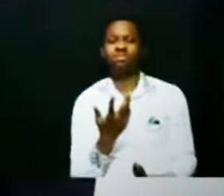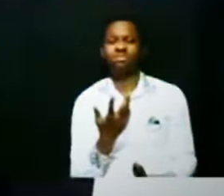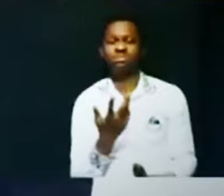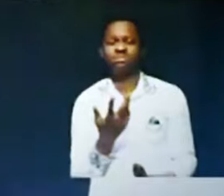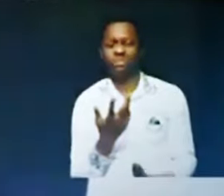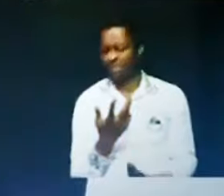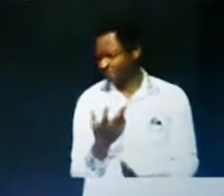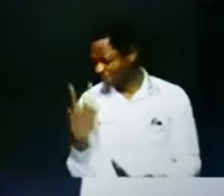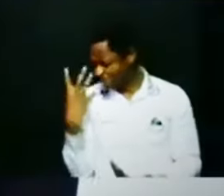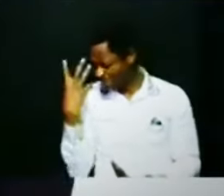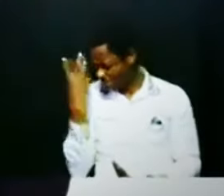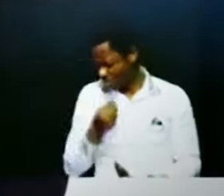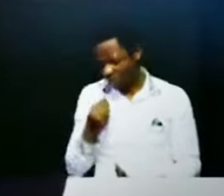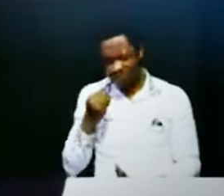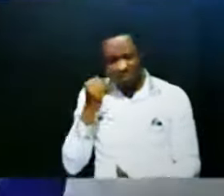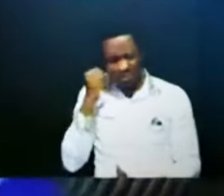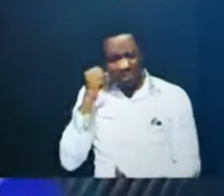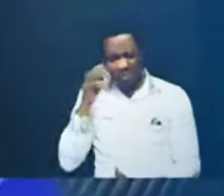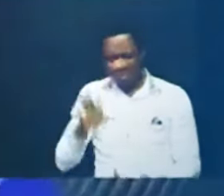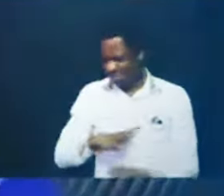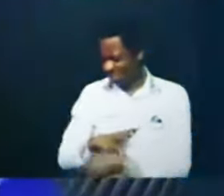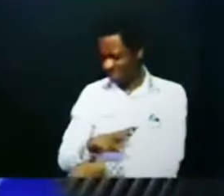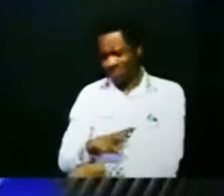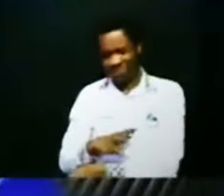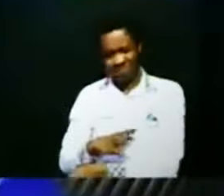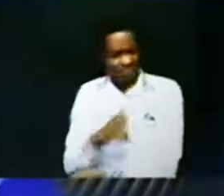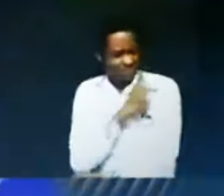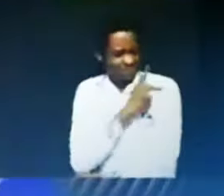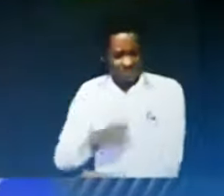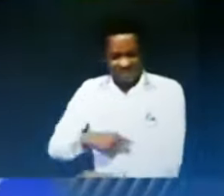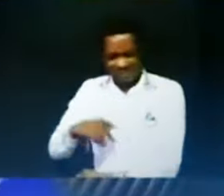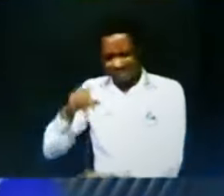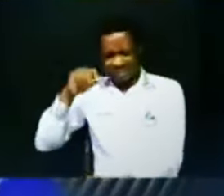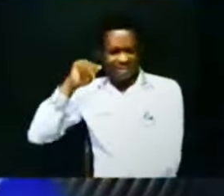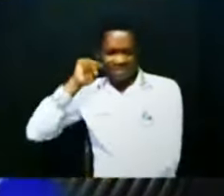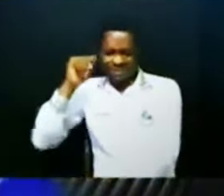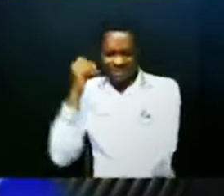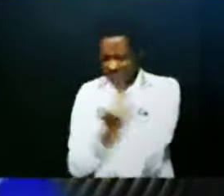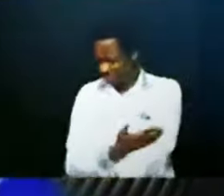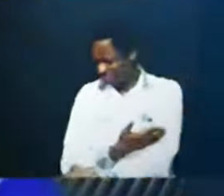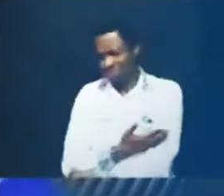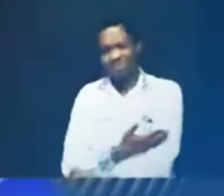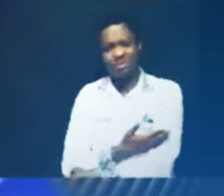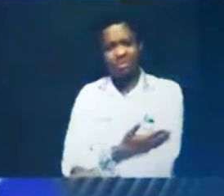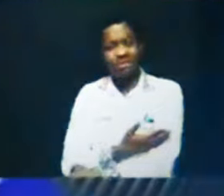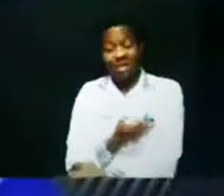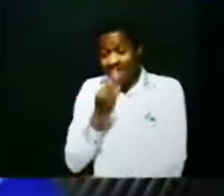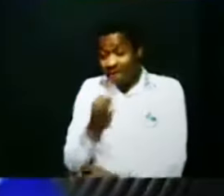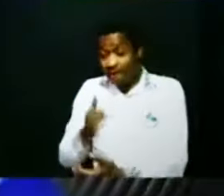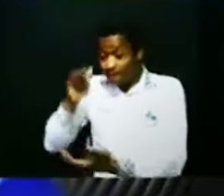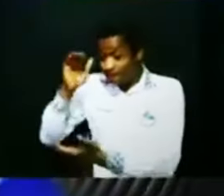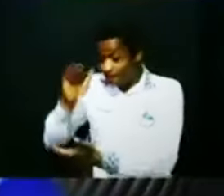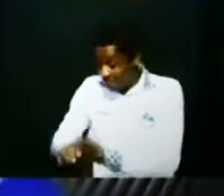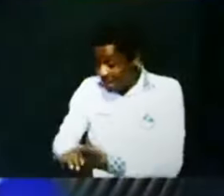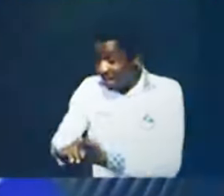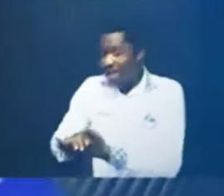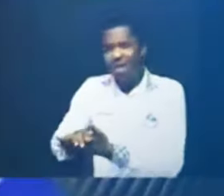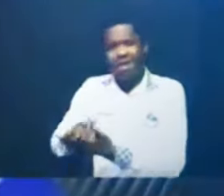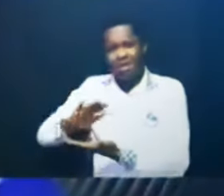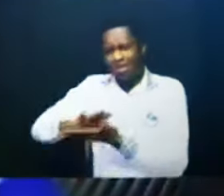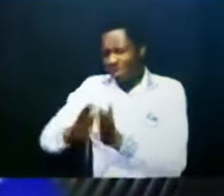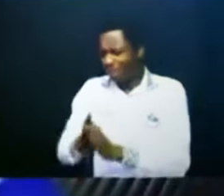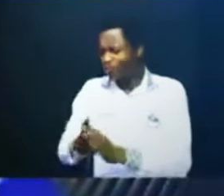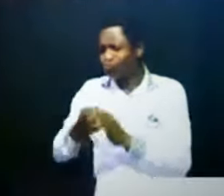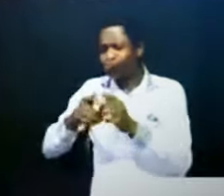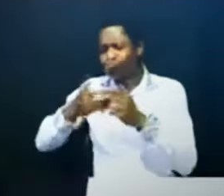beautiful lady, the king's daughter, if she were to marry? But